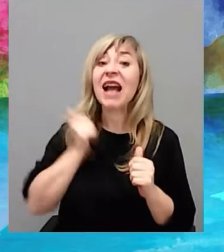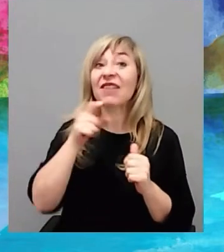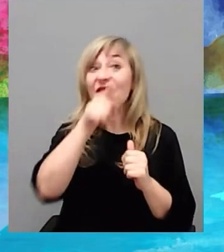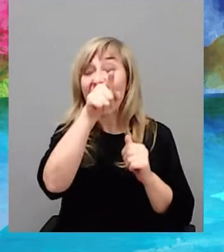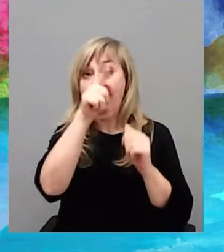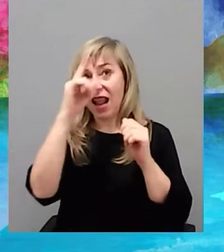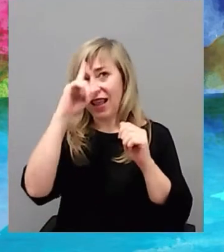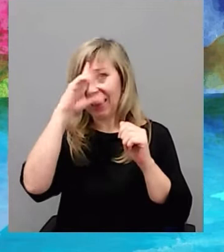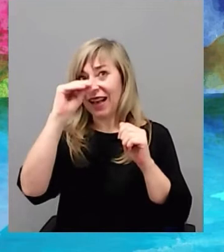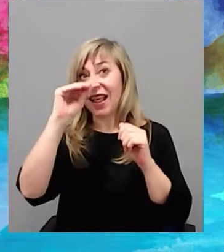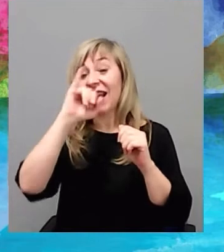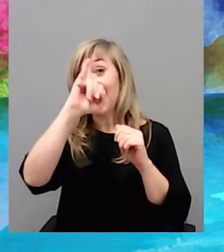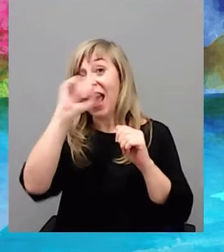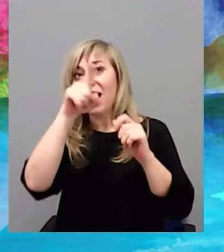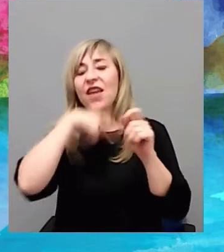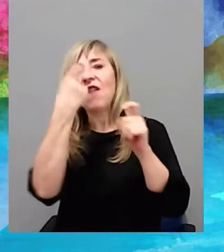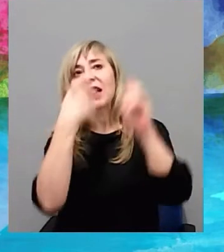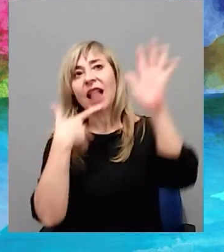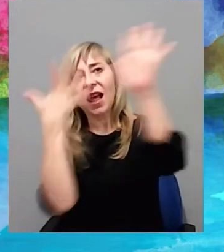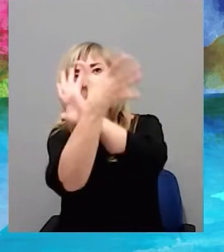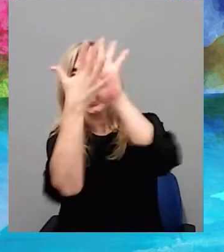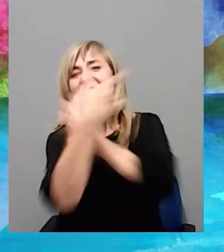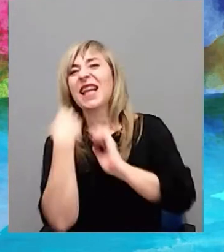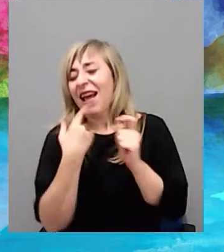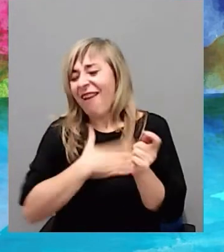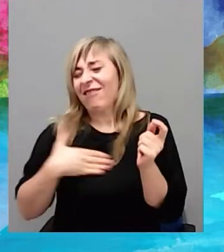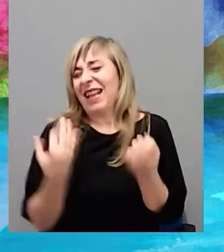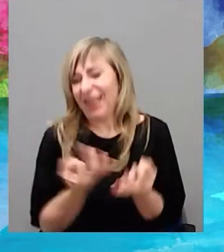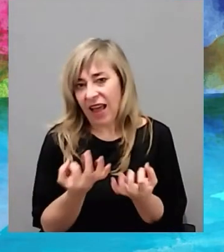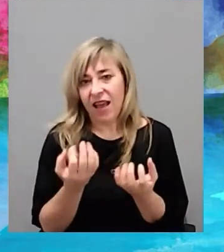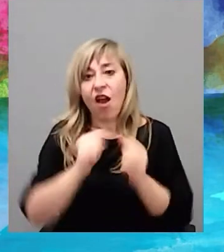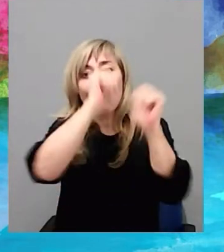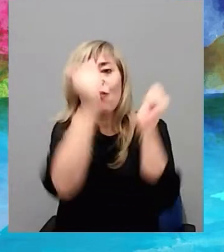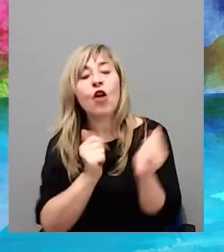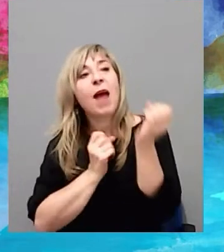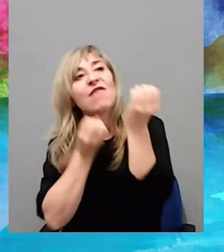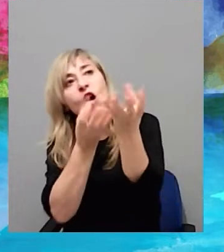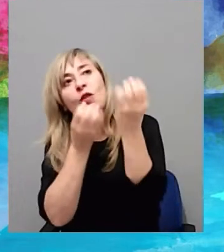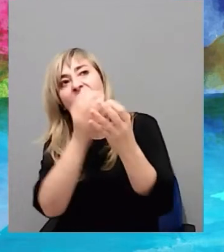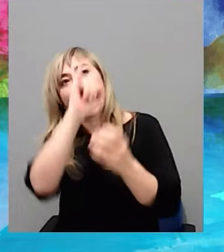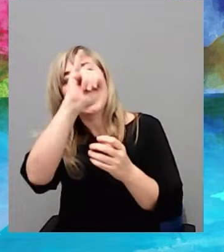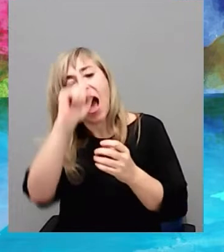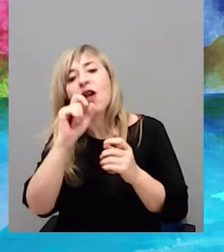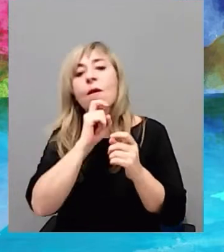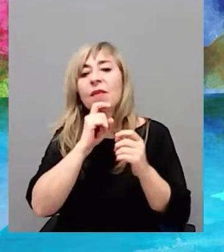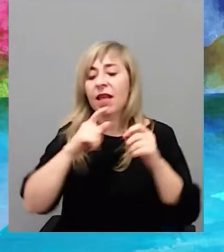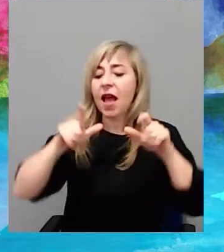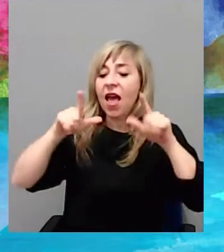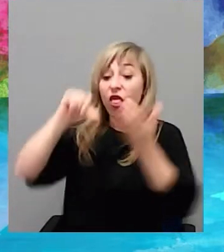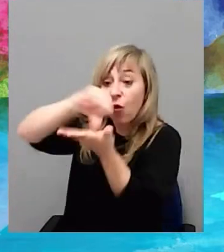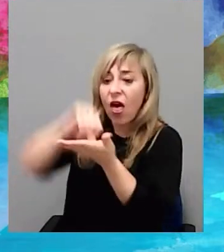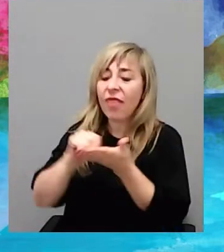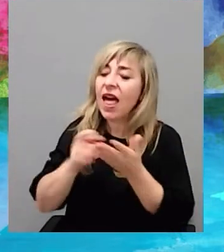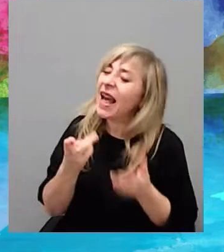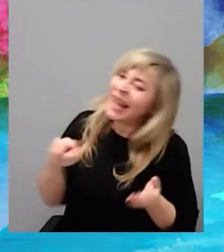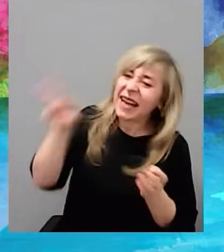making artificial intelligence understand what we really needed. So we had to transform information into something that artificial intelligence could understand. So we